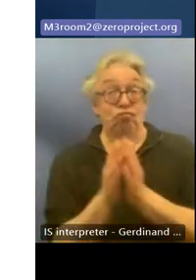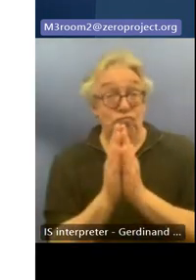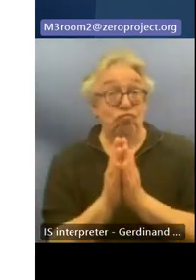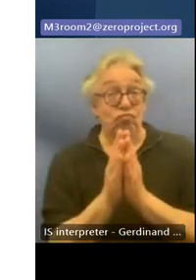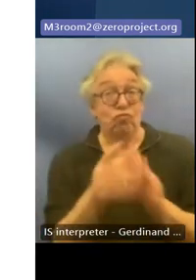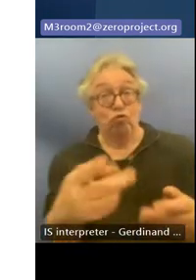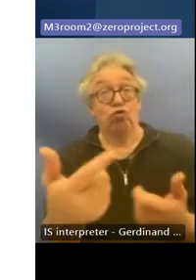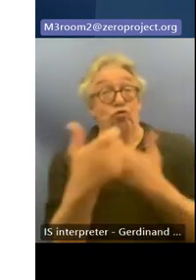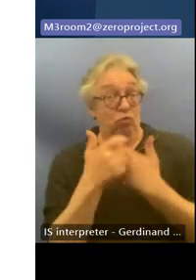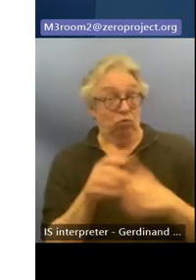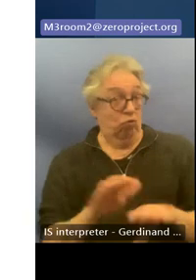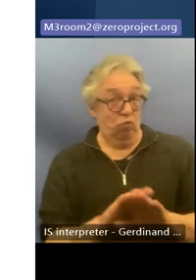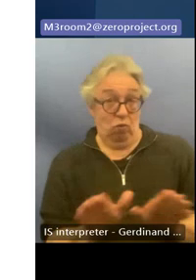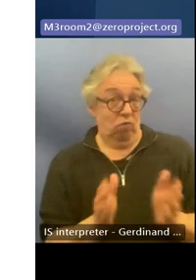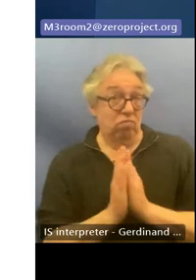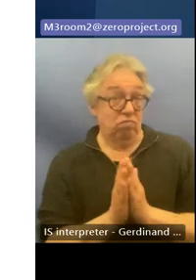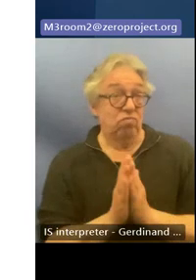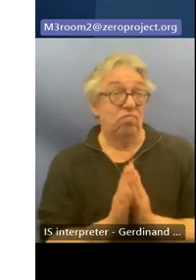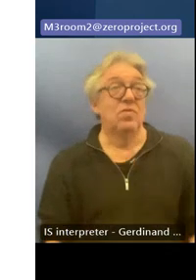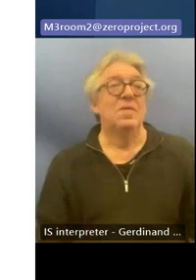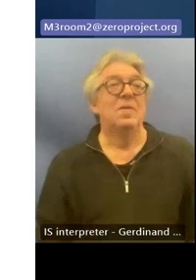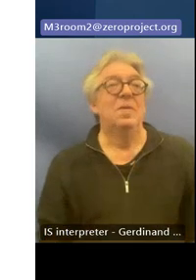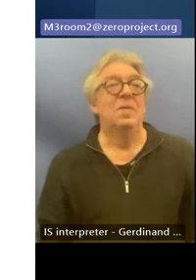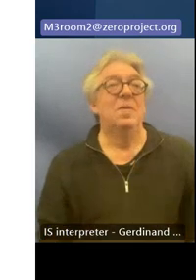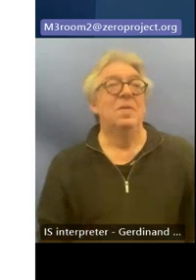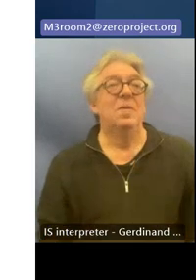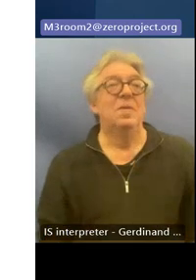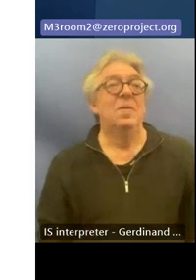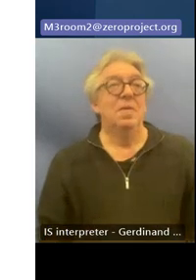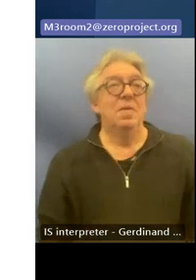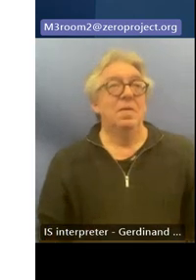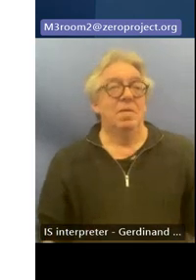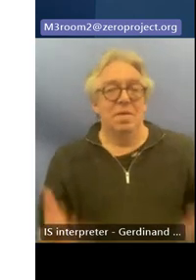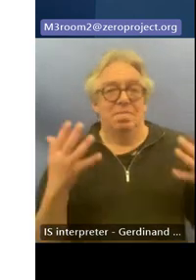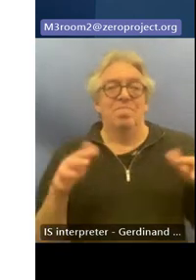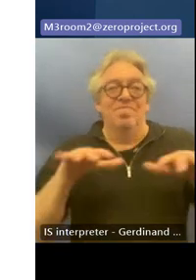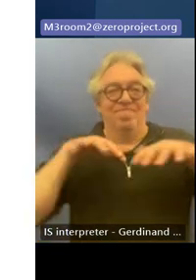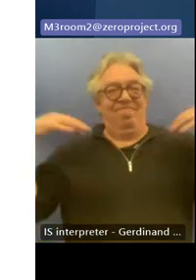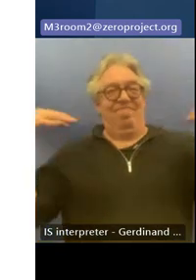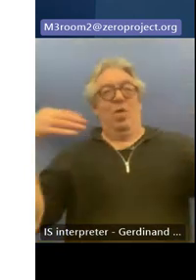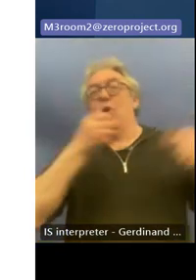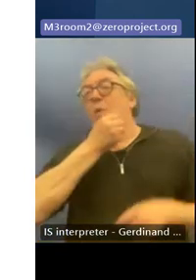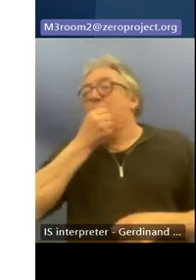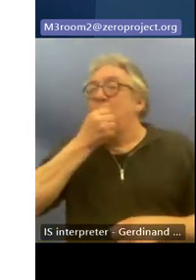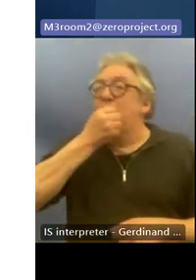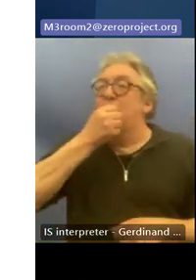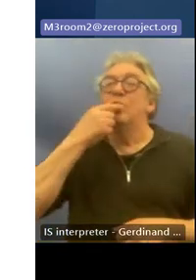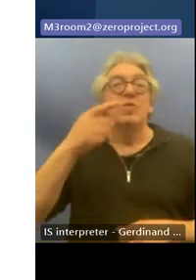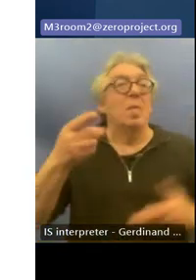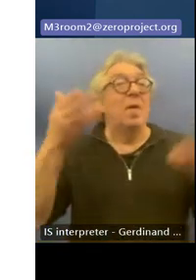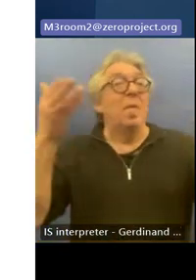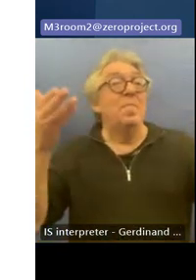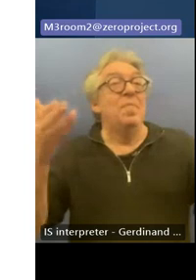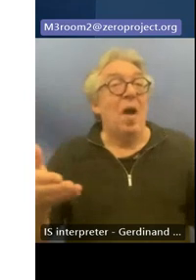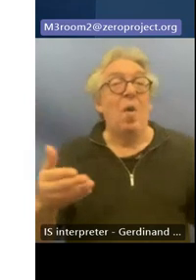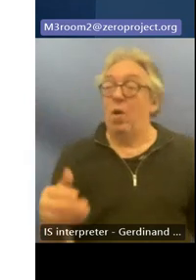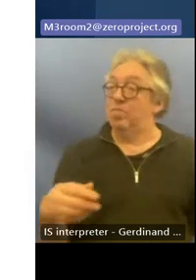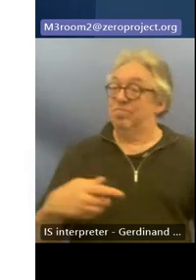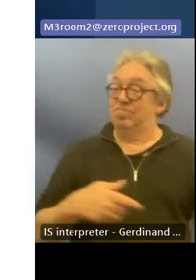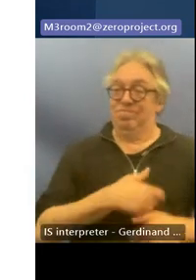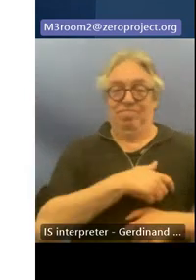In the starting line, ladies and gentlemen, out of the nation of Tanzania, number